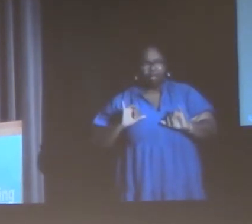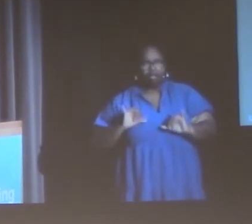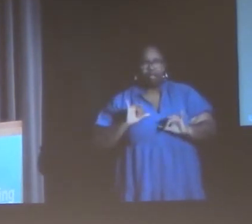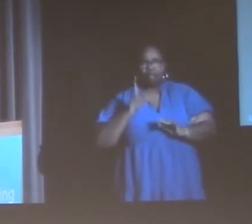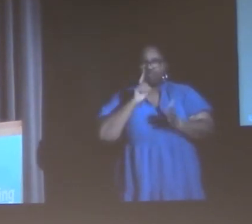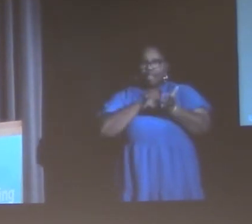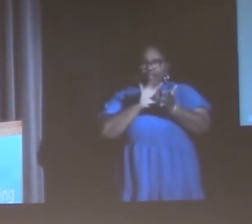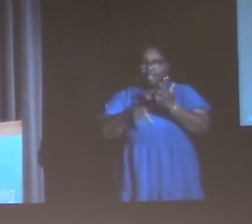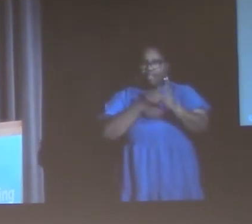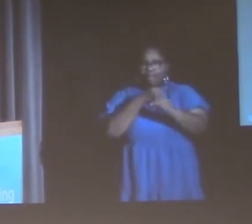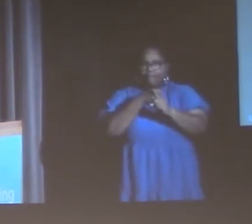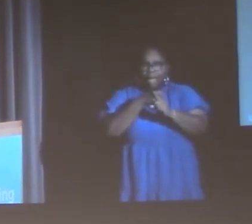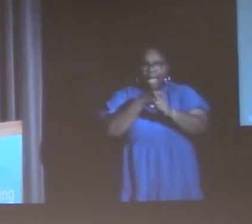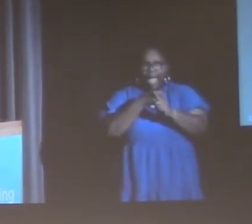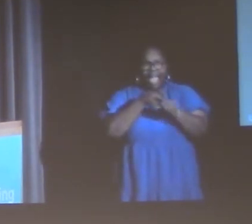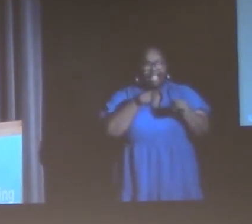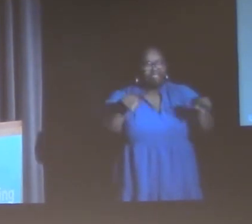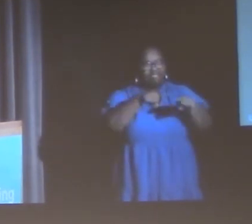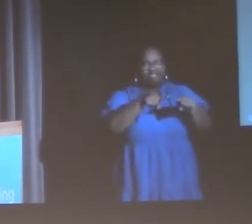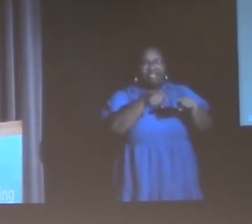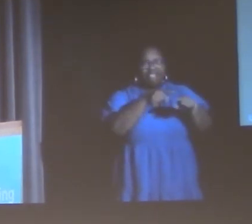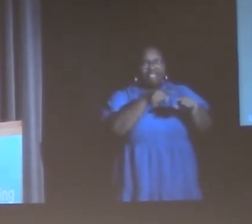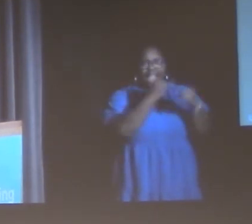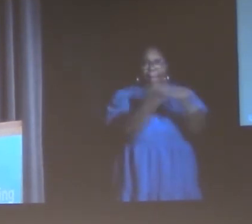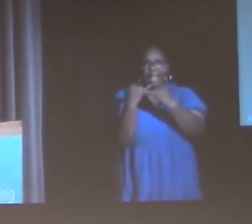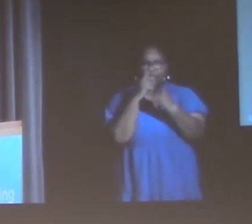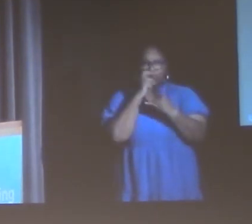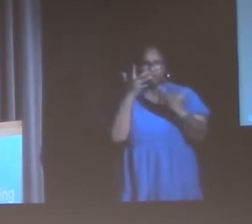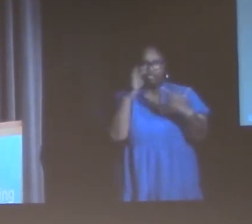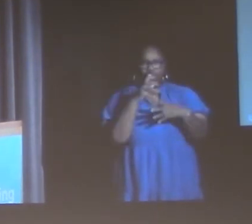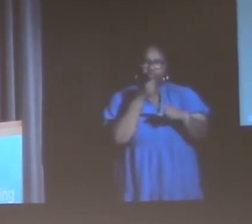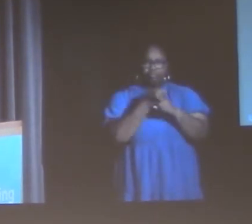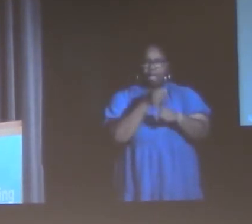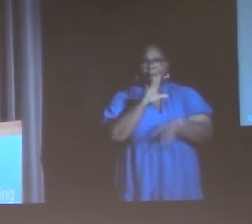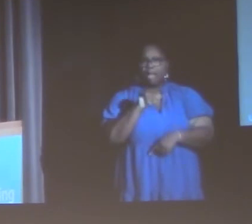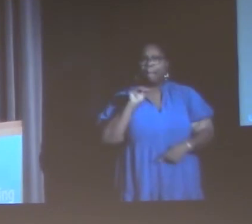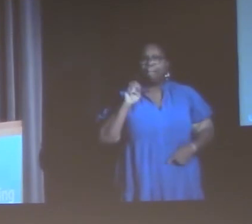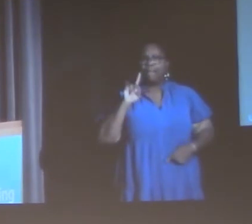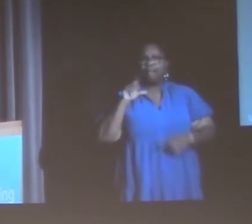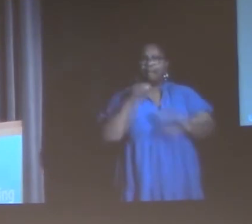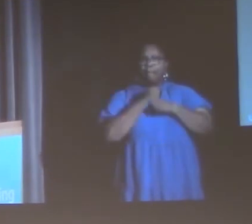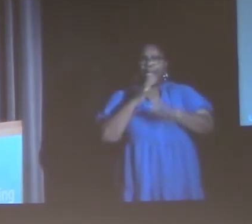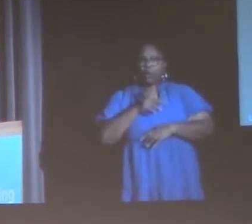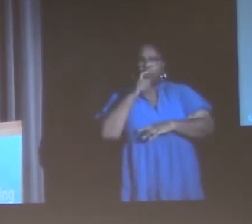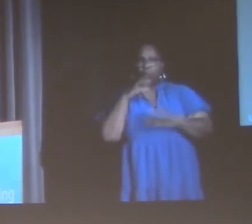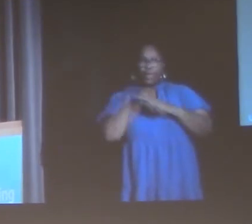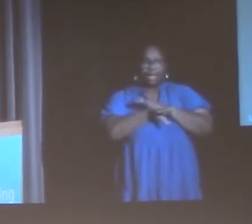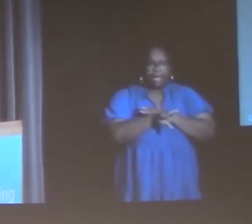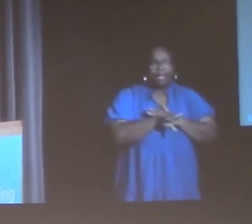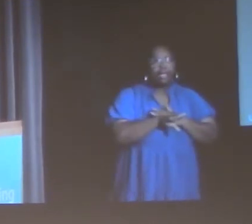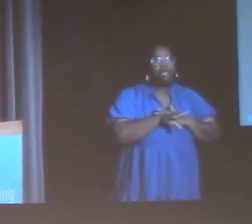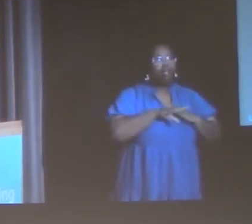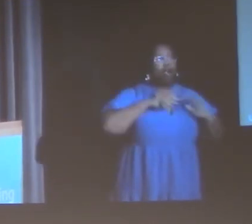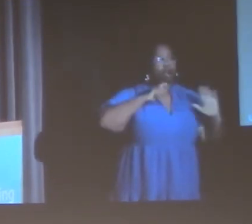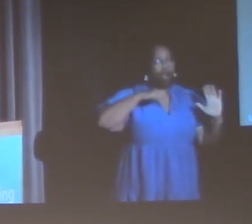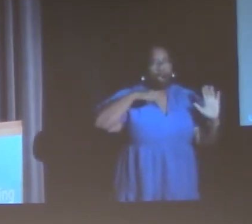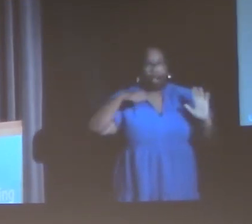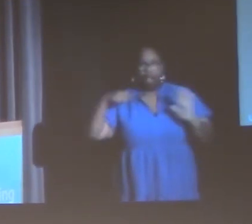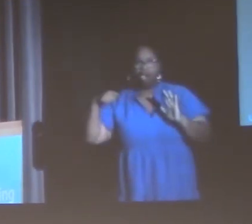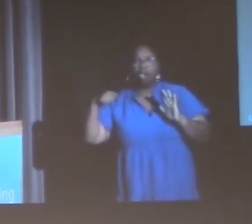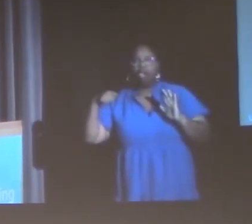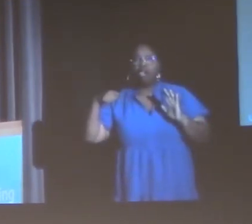the folks inside who had been impacted so much by media makers who had come in and were very, in